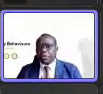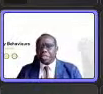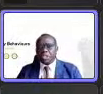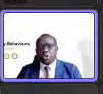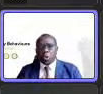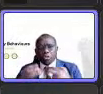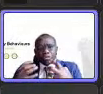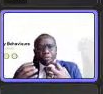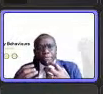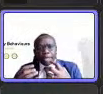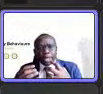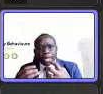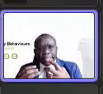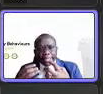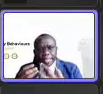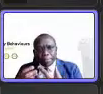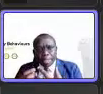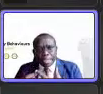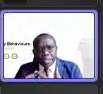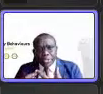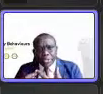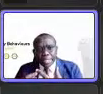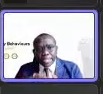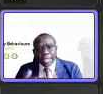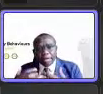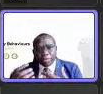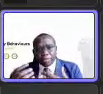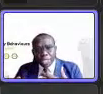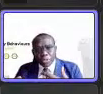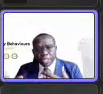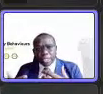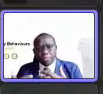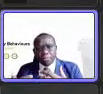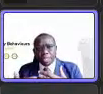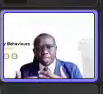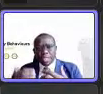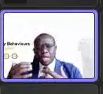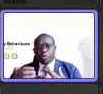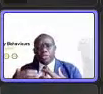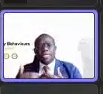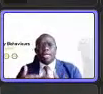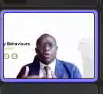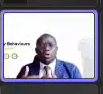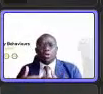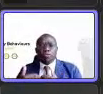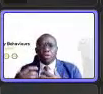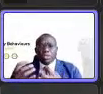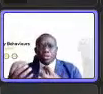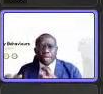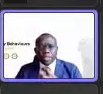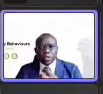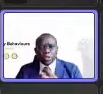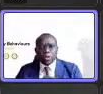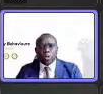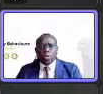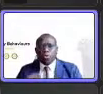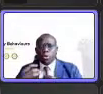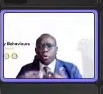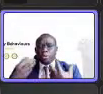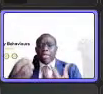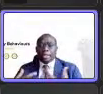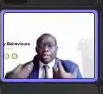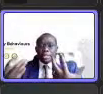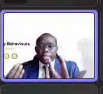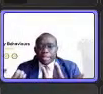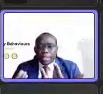increasingly, in recognition of sustainability concerns like environmental sustainability, we've seen a lot of introduction